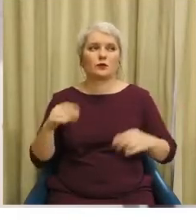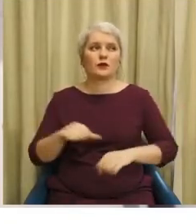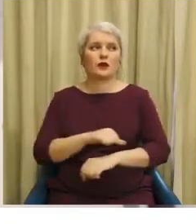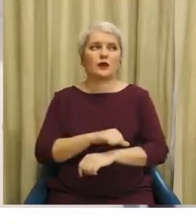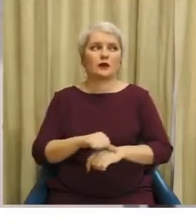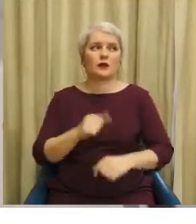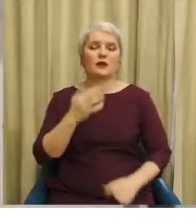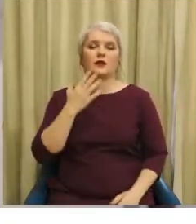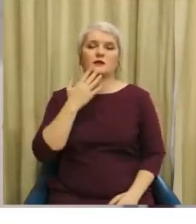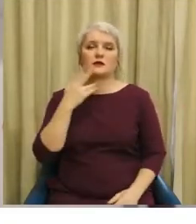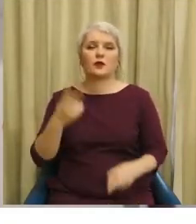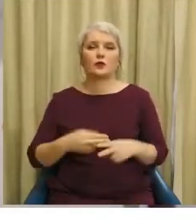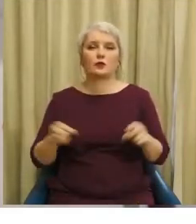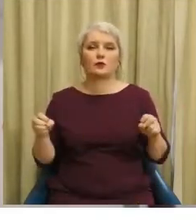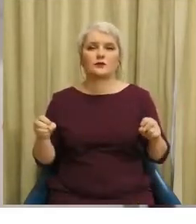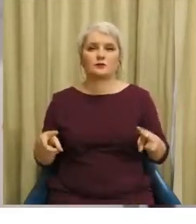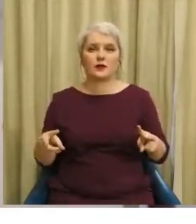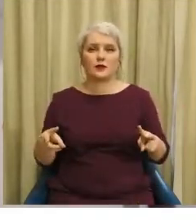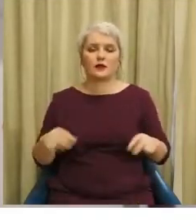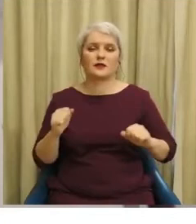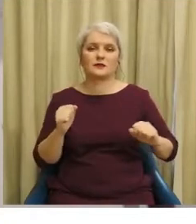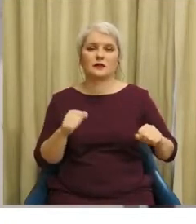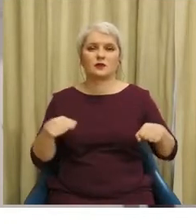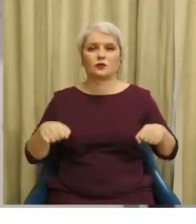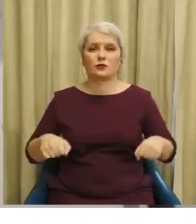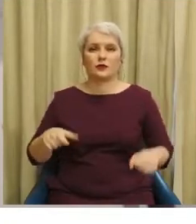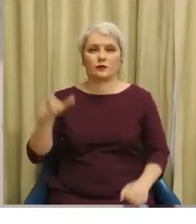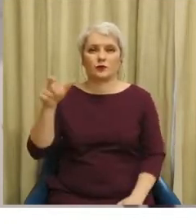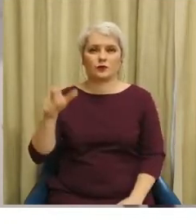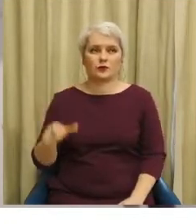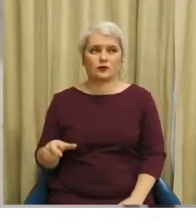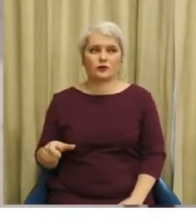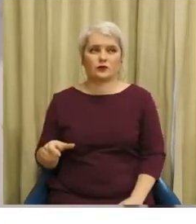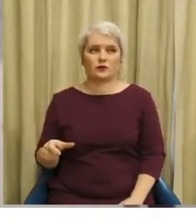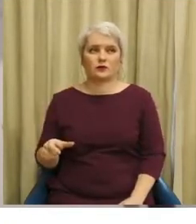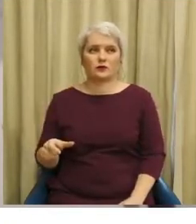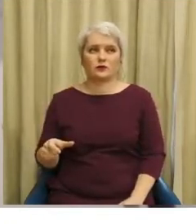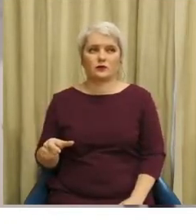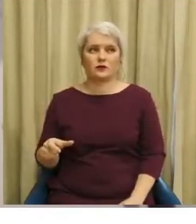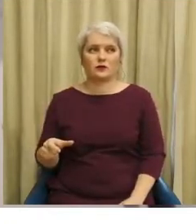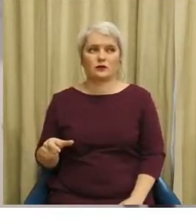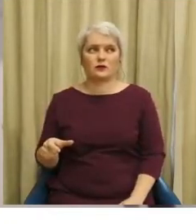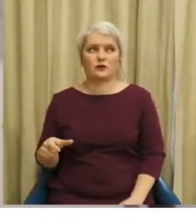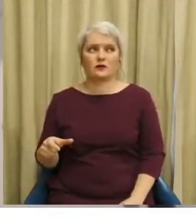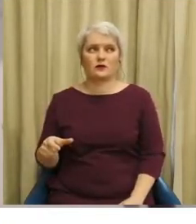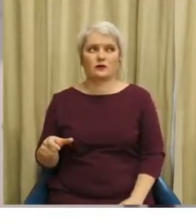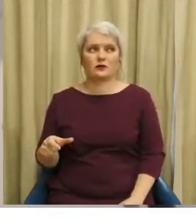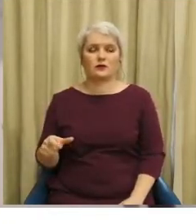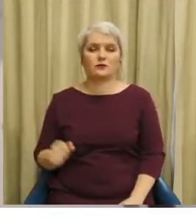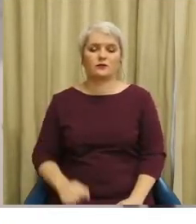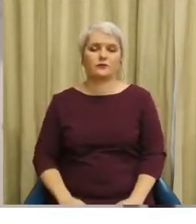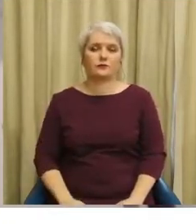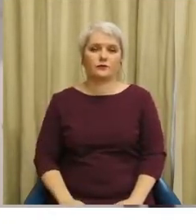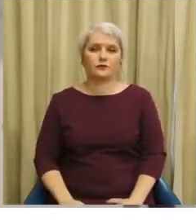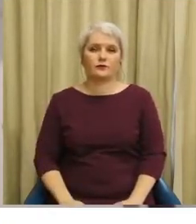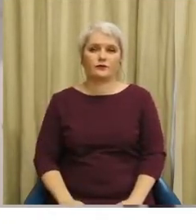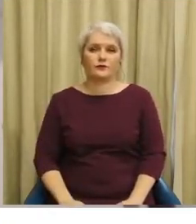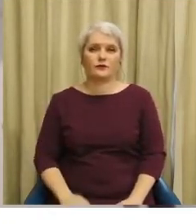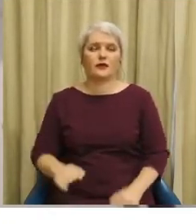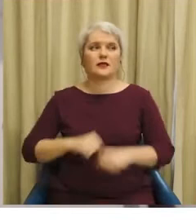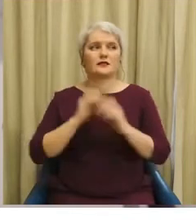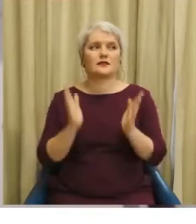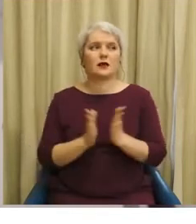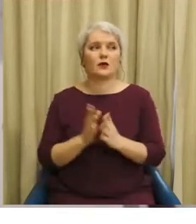this was also always this talk about what can we do to ensure that human rights are in